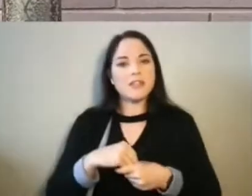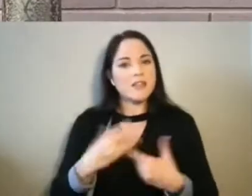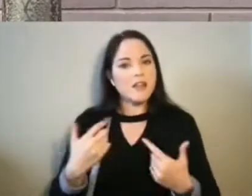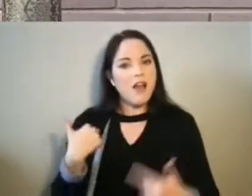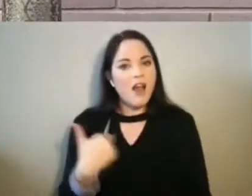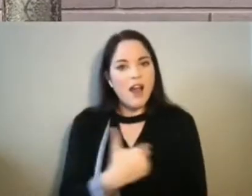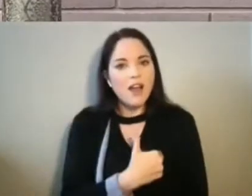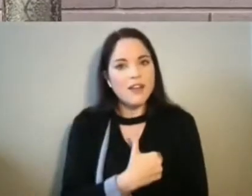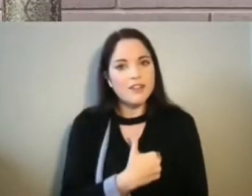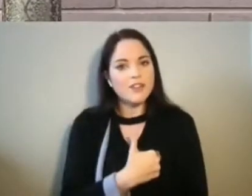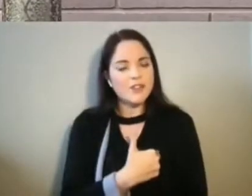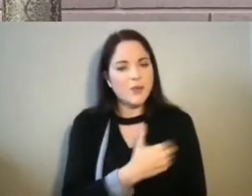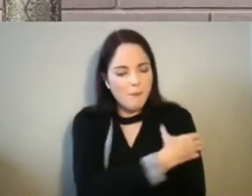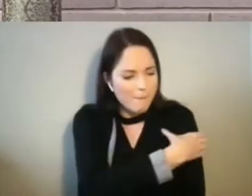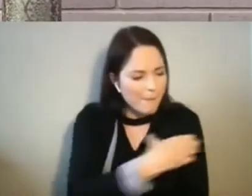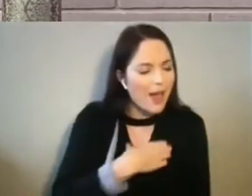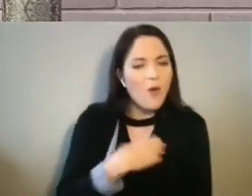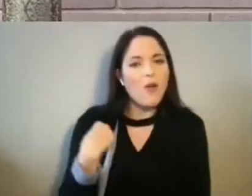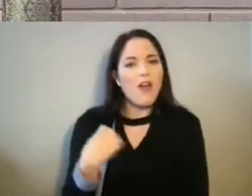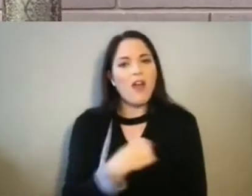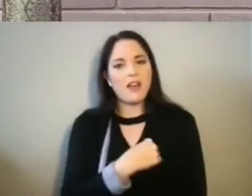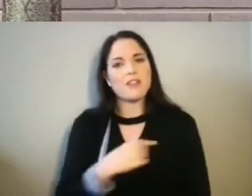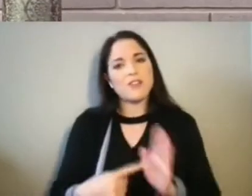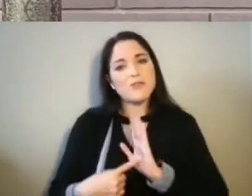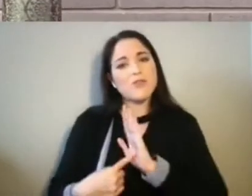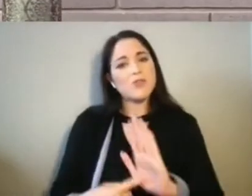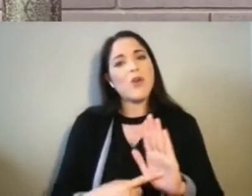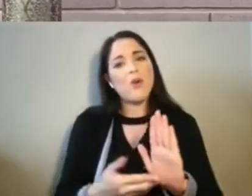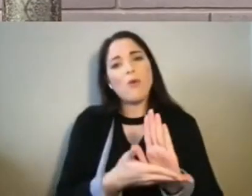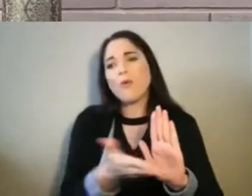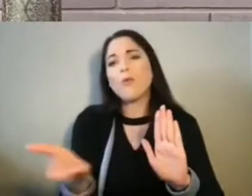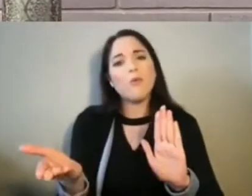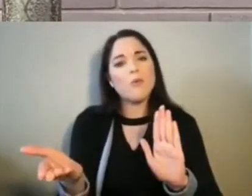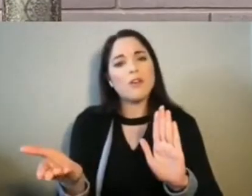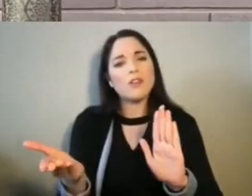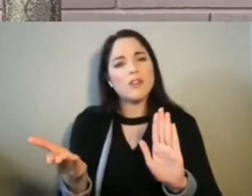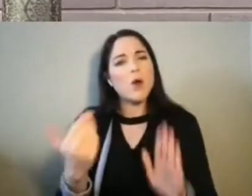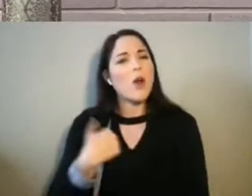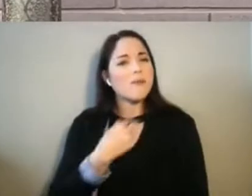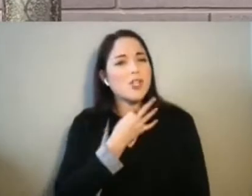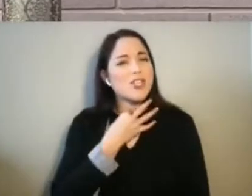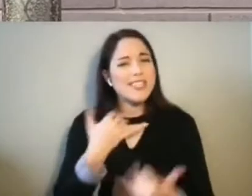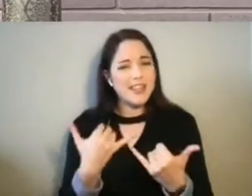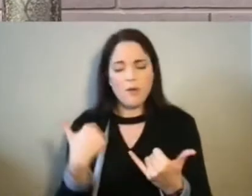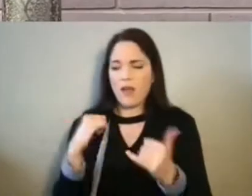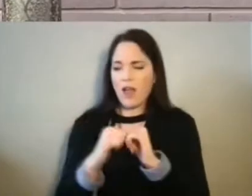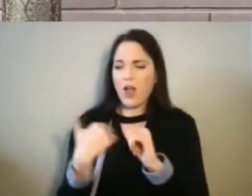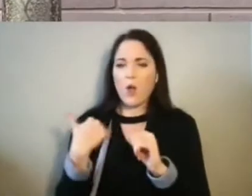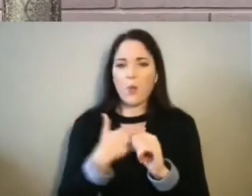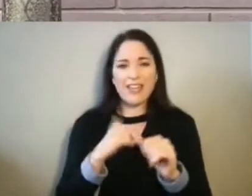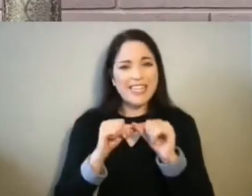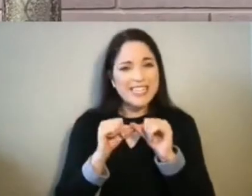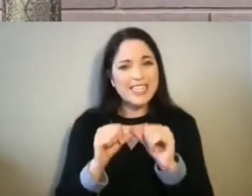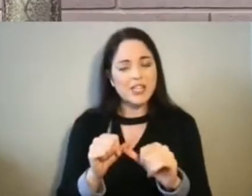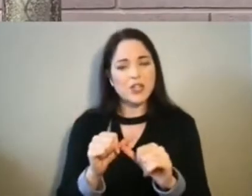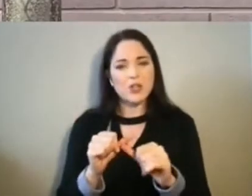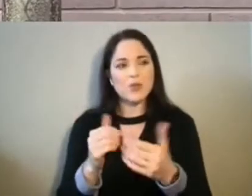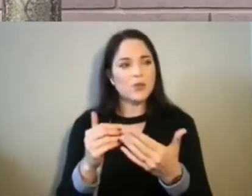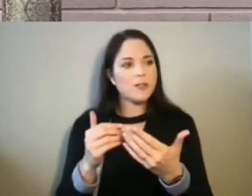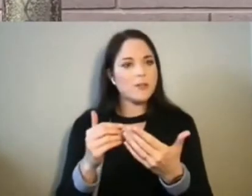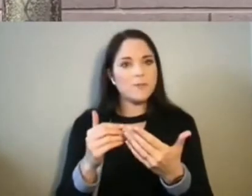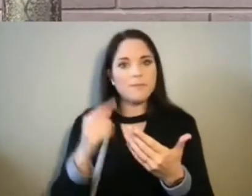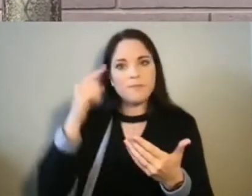temple? How do we build the temple of our souls that will never fall? How do we become free to live